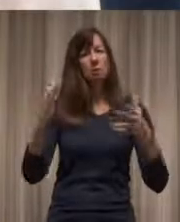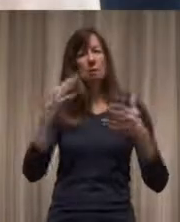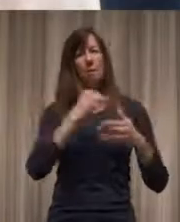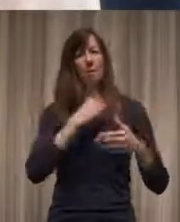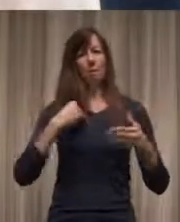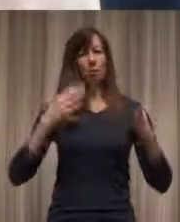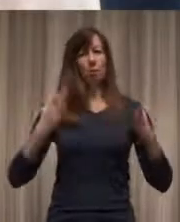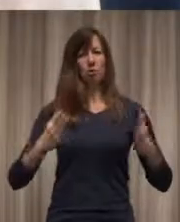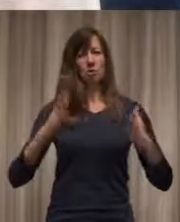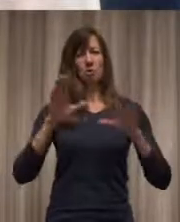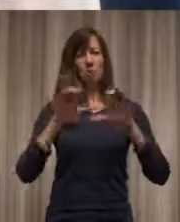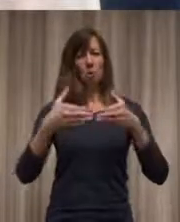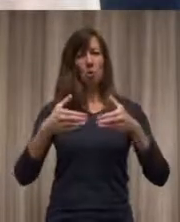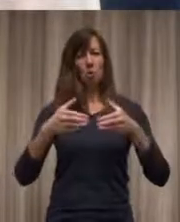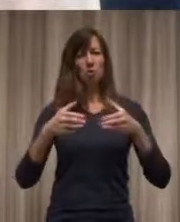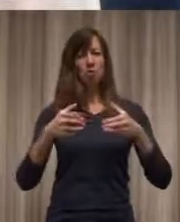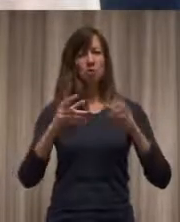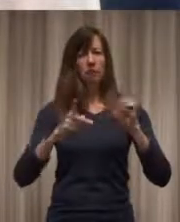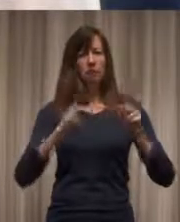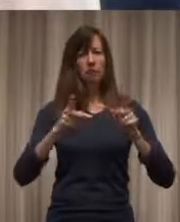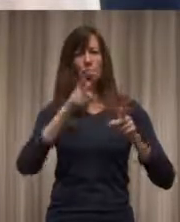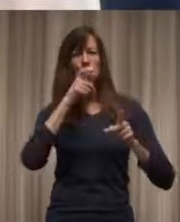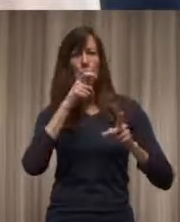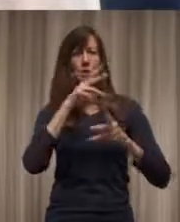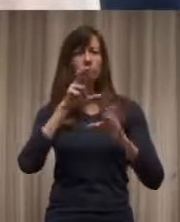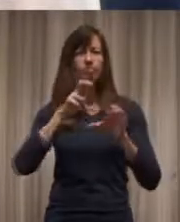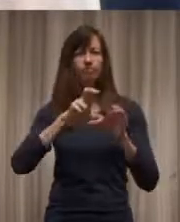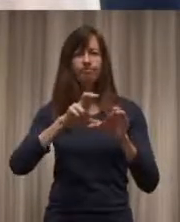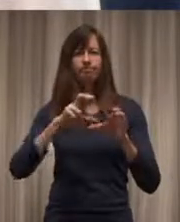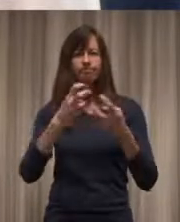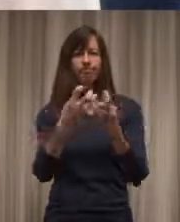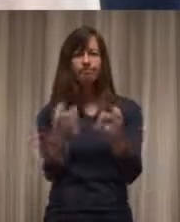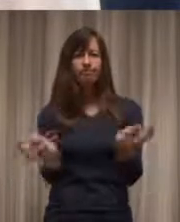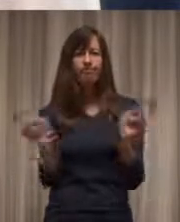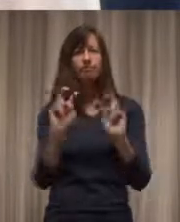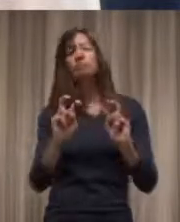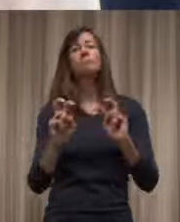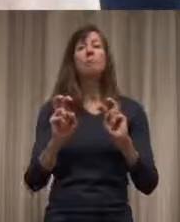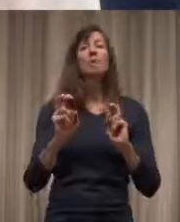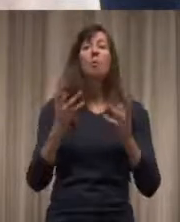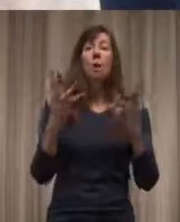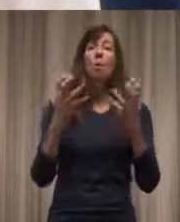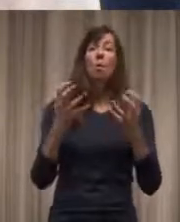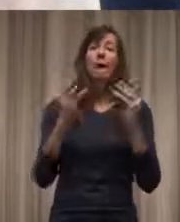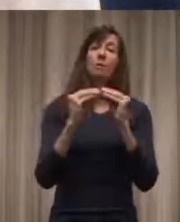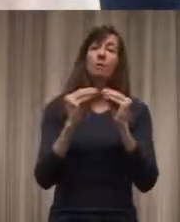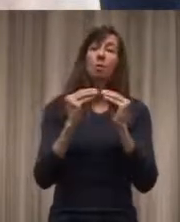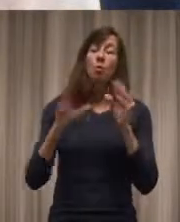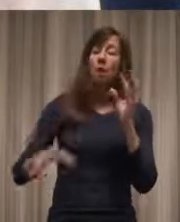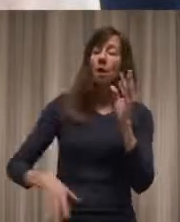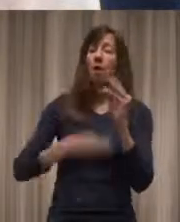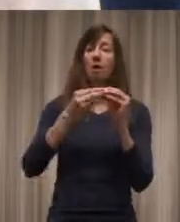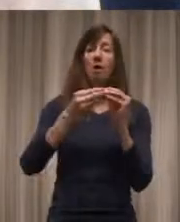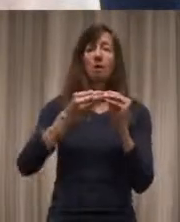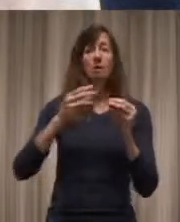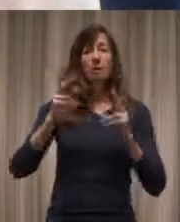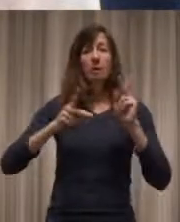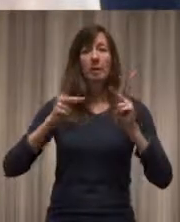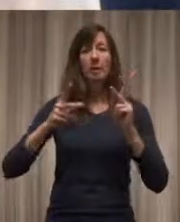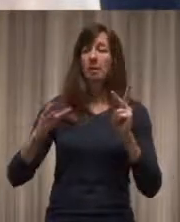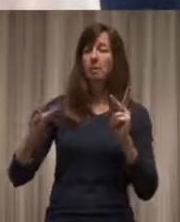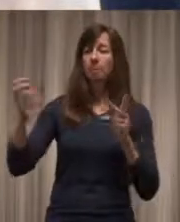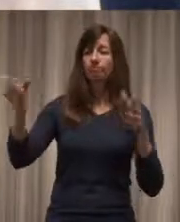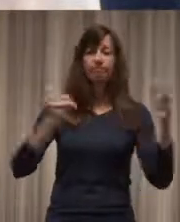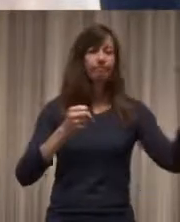identified one of our goals is to add more people to that group to really widen in concentric circles